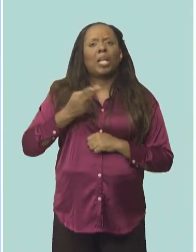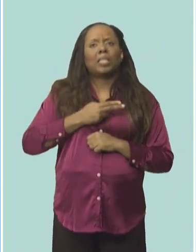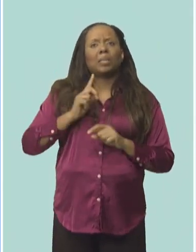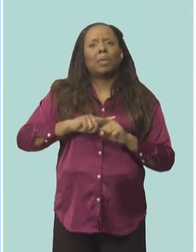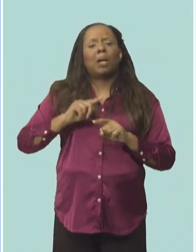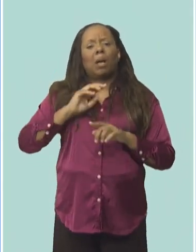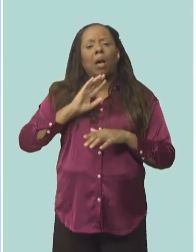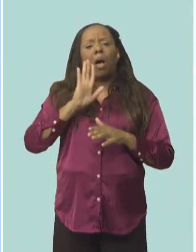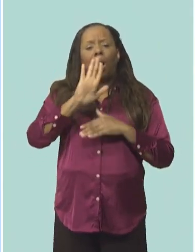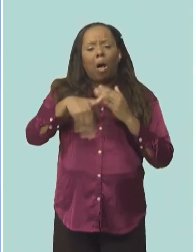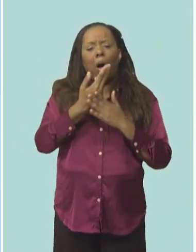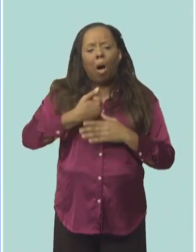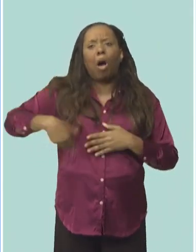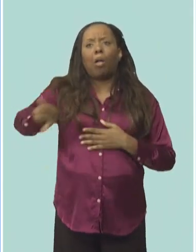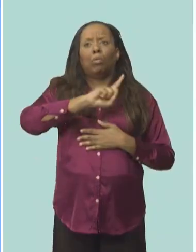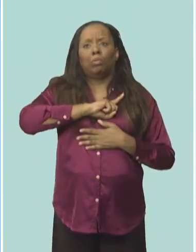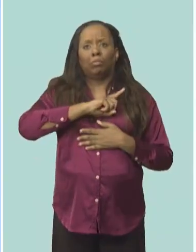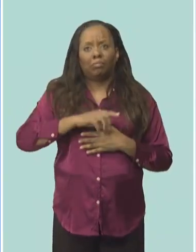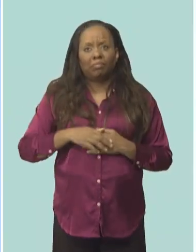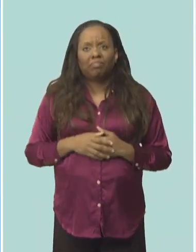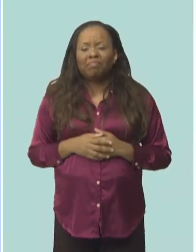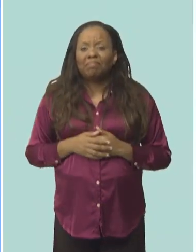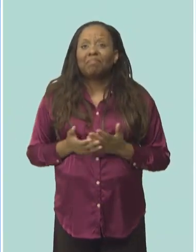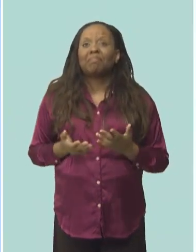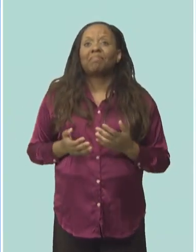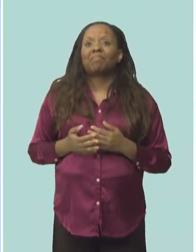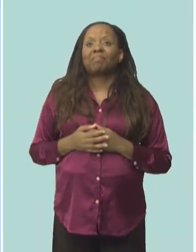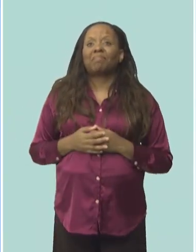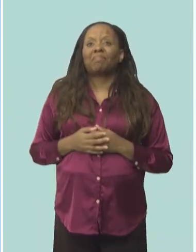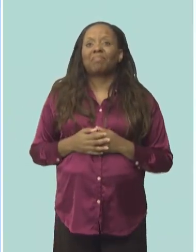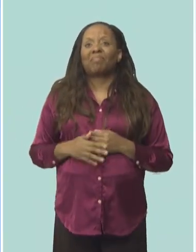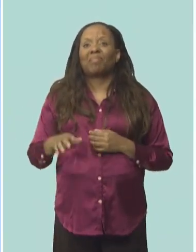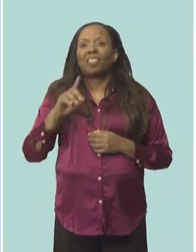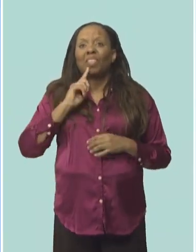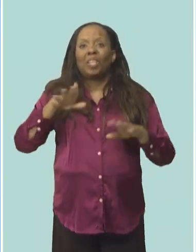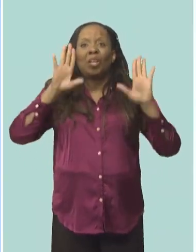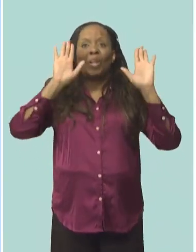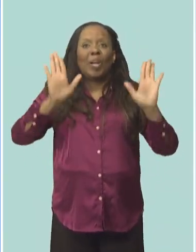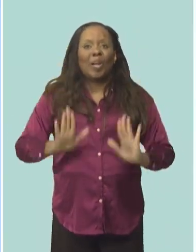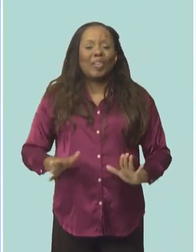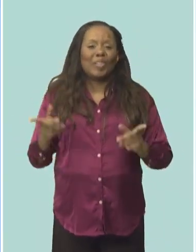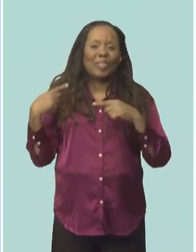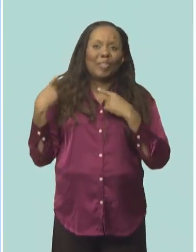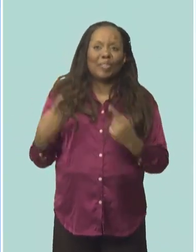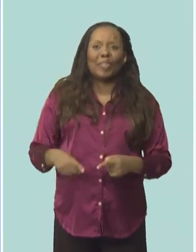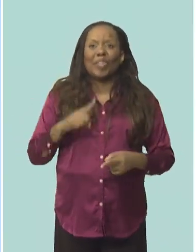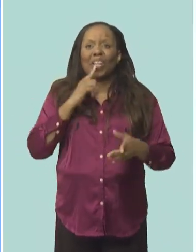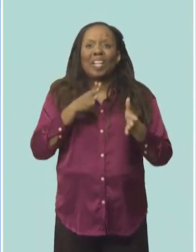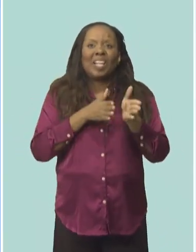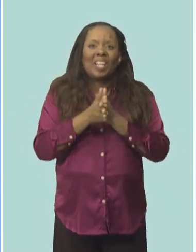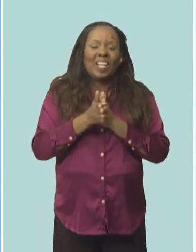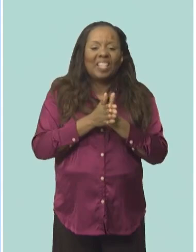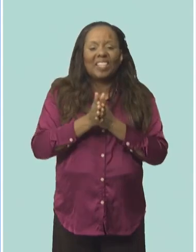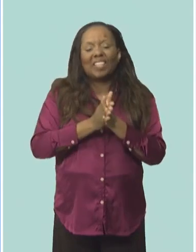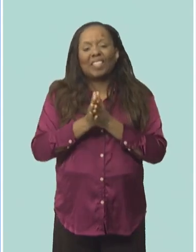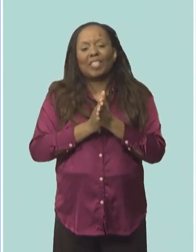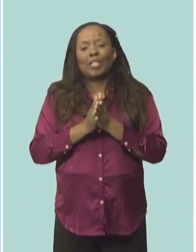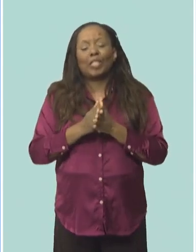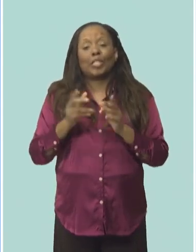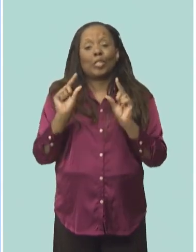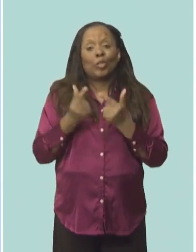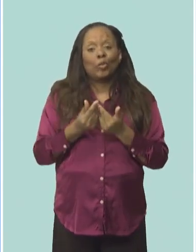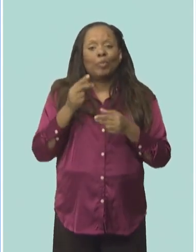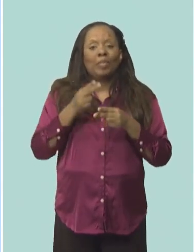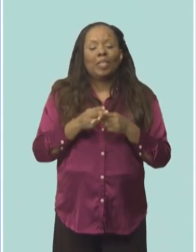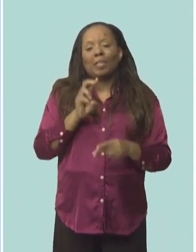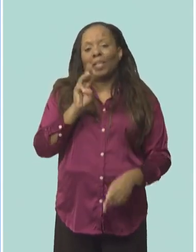of we, and I love it. The show has really been a great one so far. I'm really looking forward to Morgan Heritage, who just entered